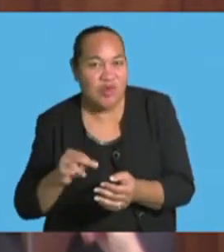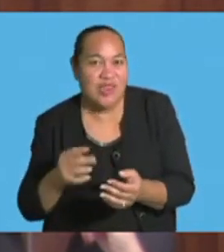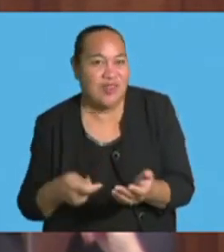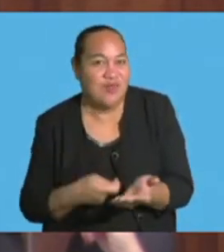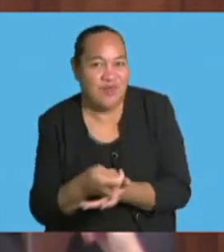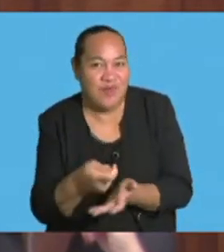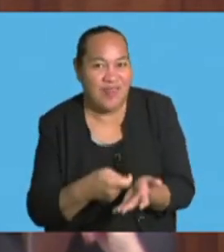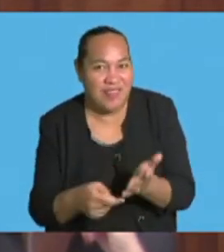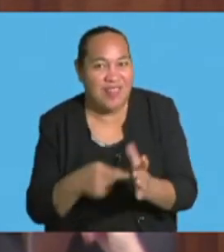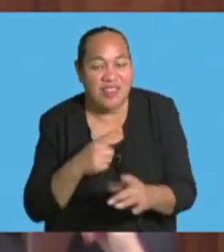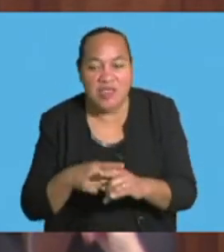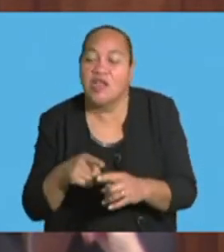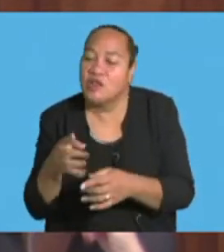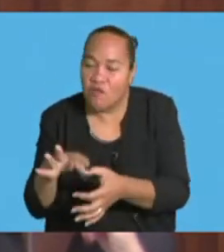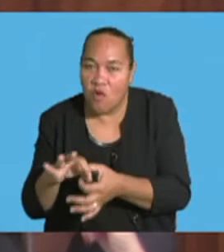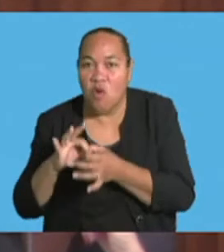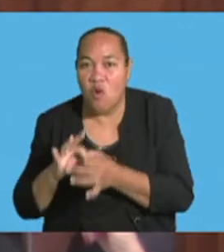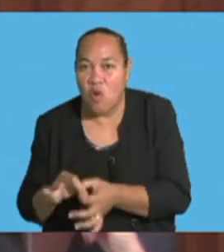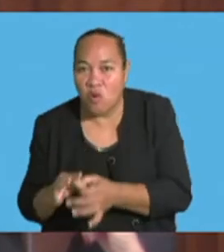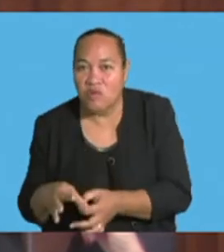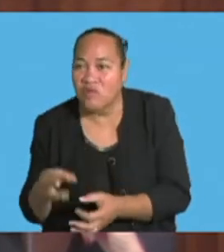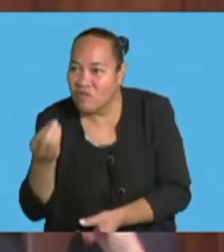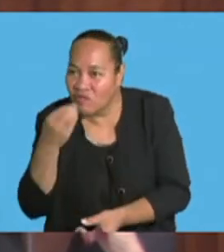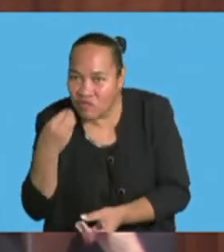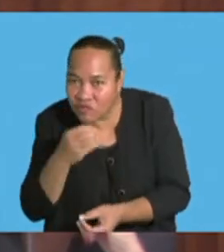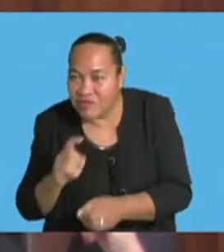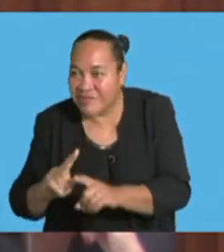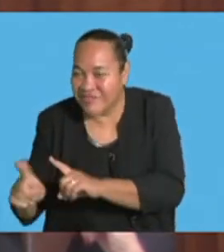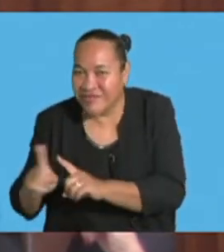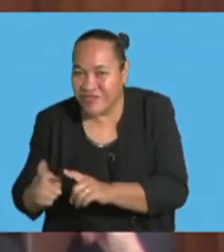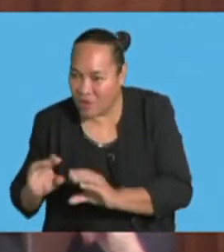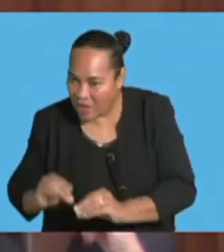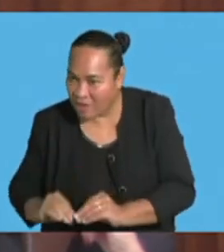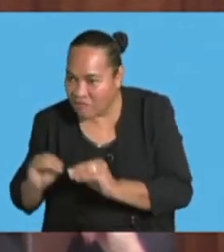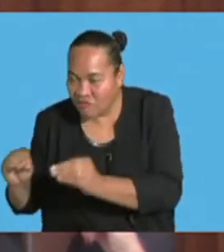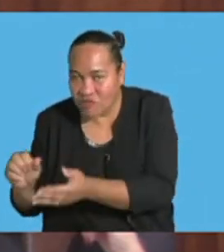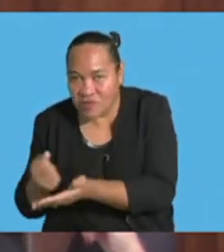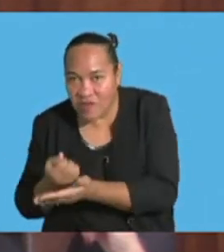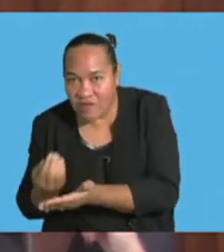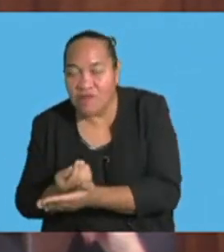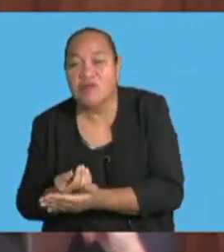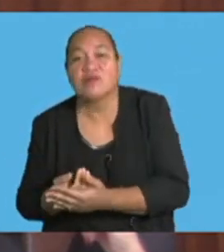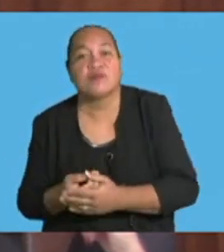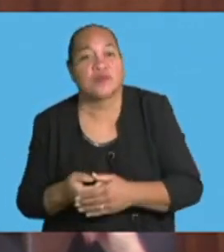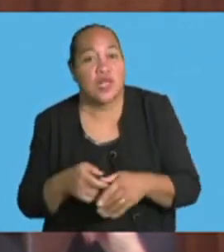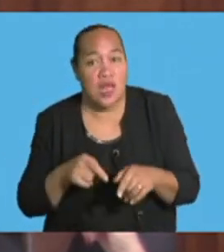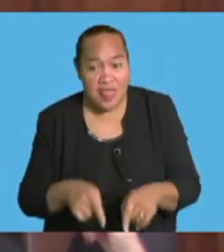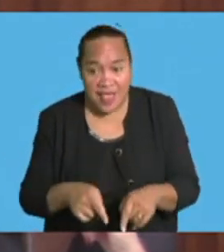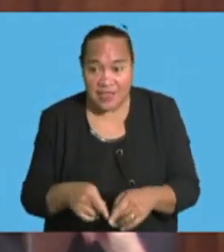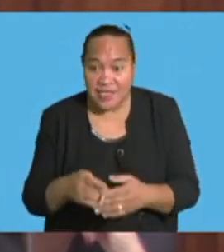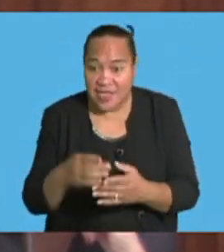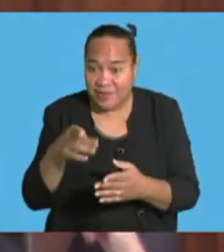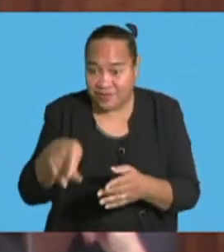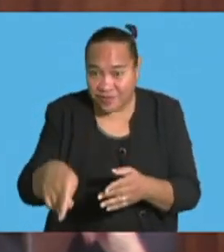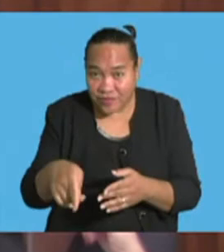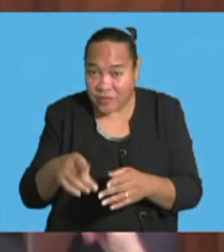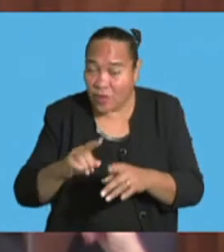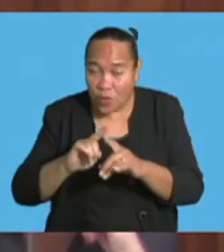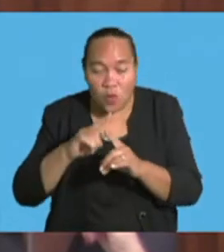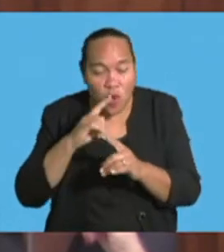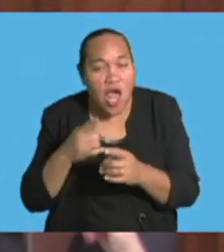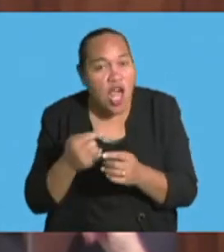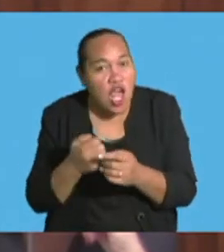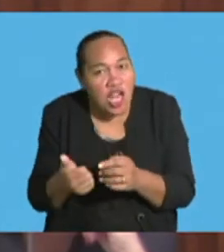and investment. Mr. Speaker, sir, this budget continues to support early initiatives of the government